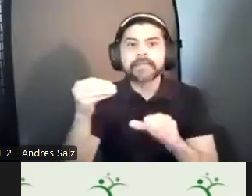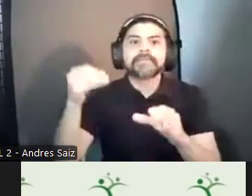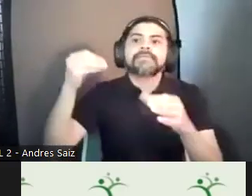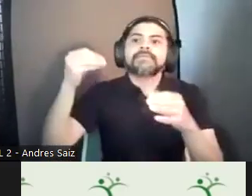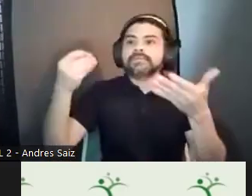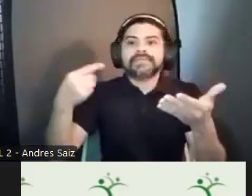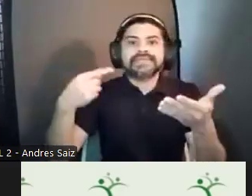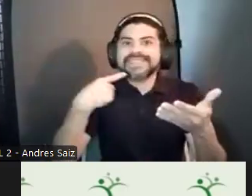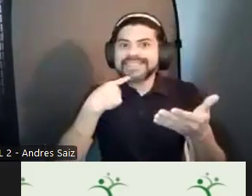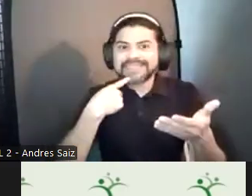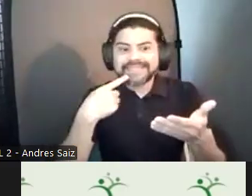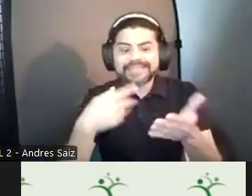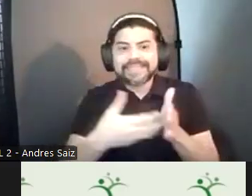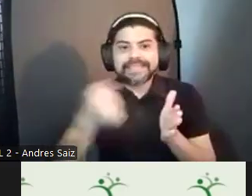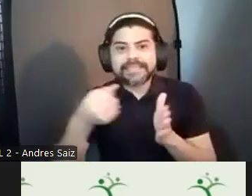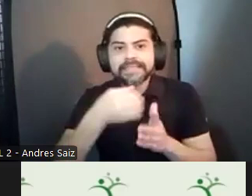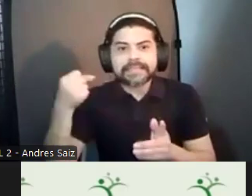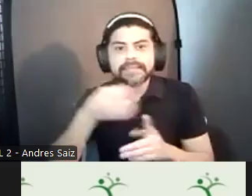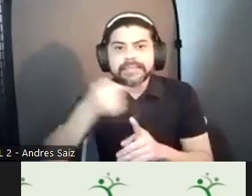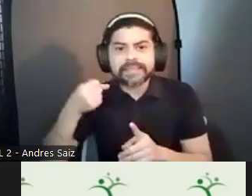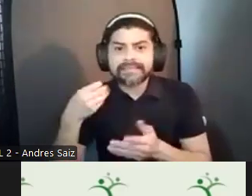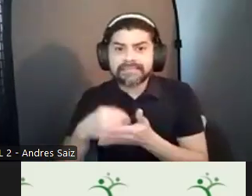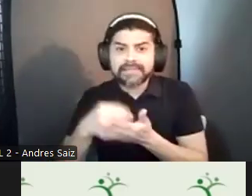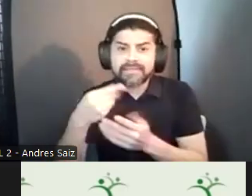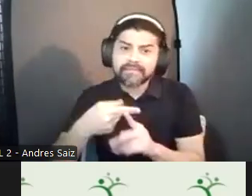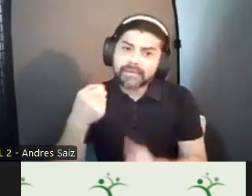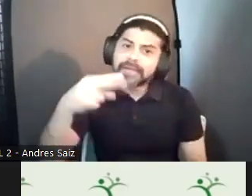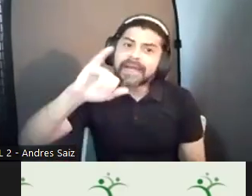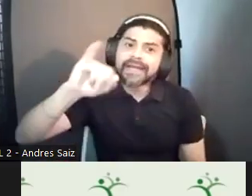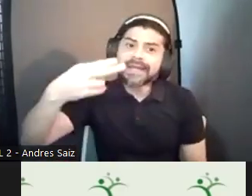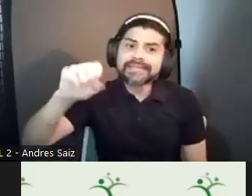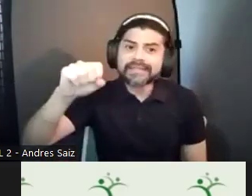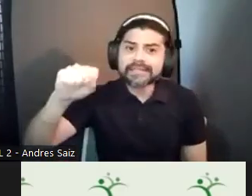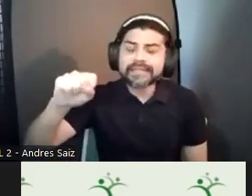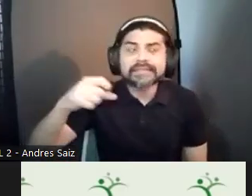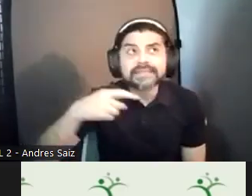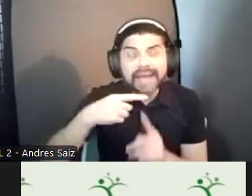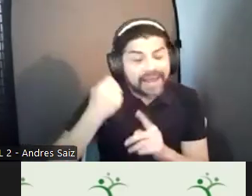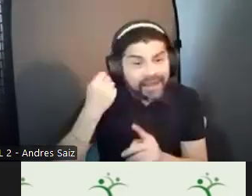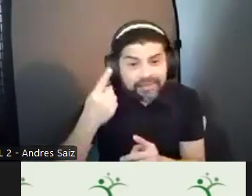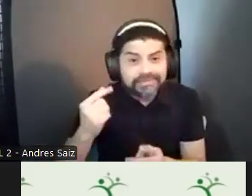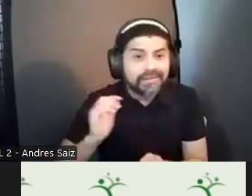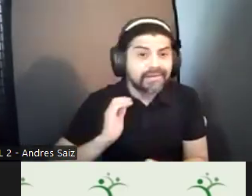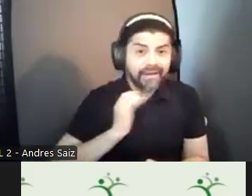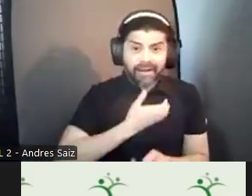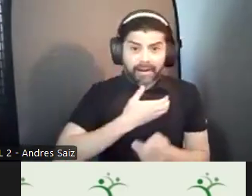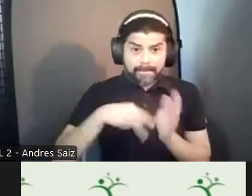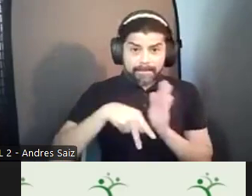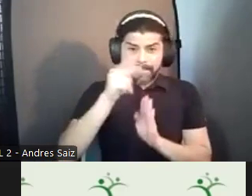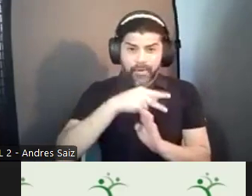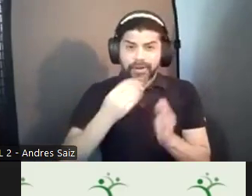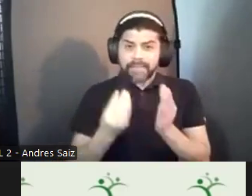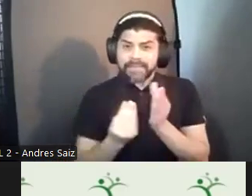always gets hit, no matter what. And I get it that our program is growing, but we also save money. So it feels a